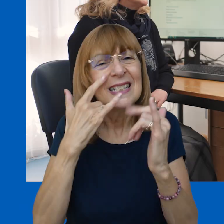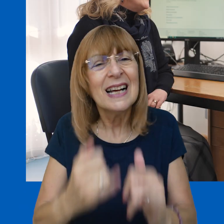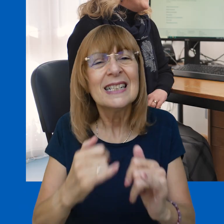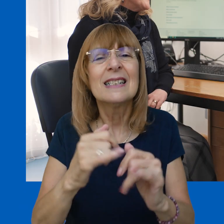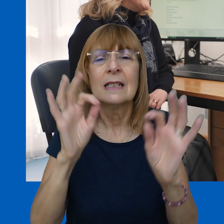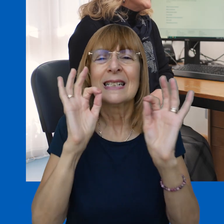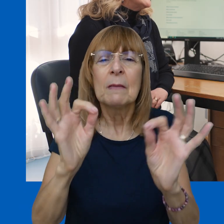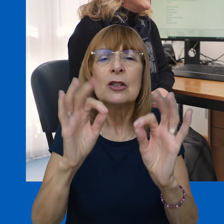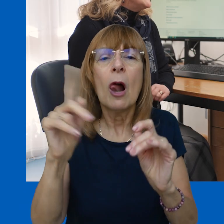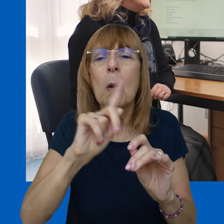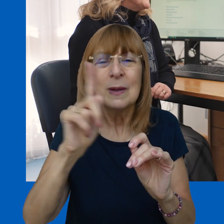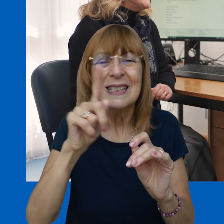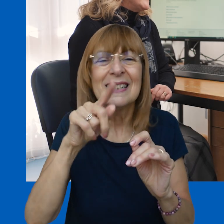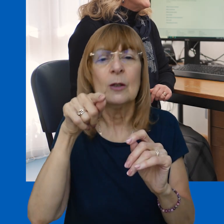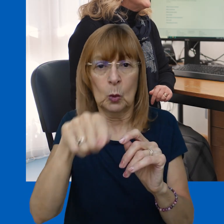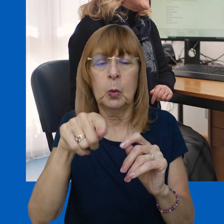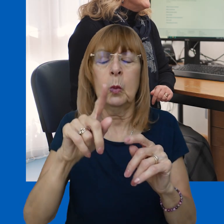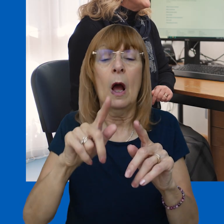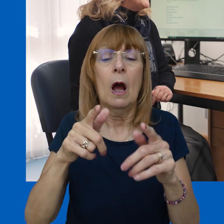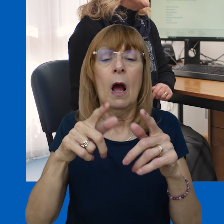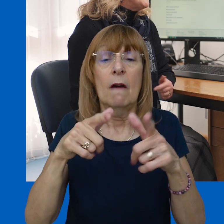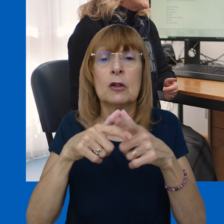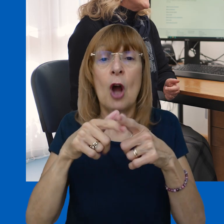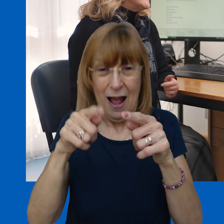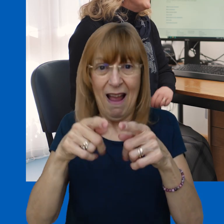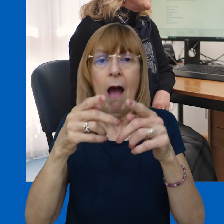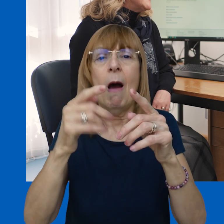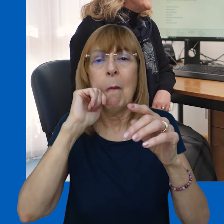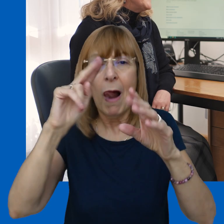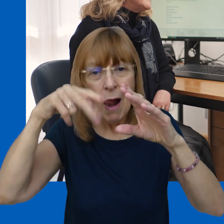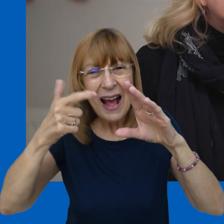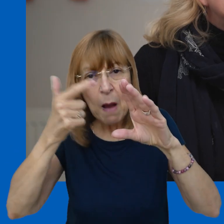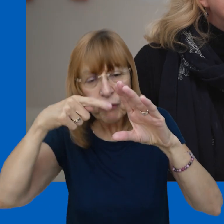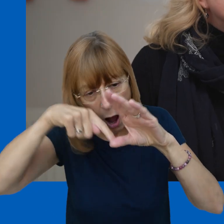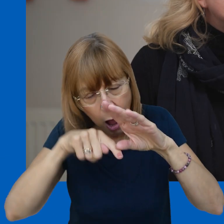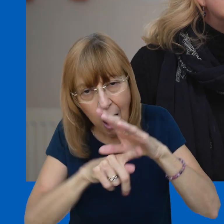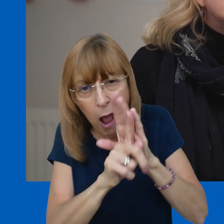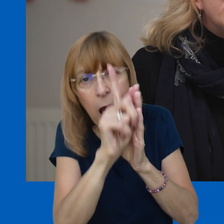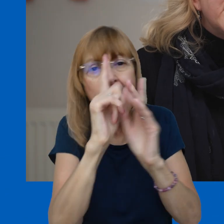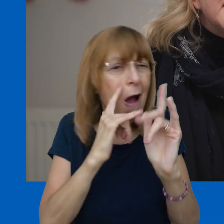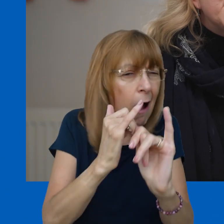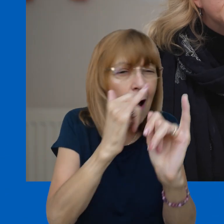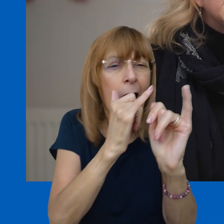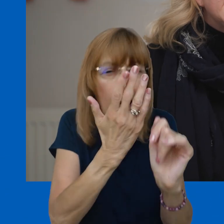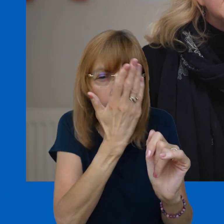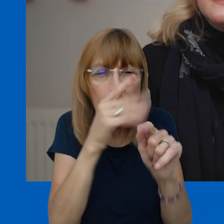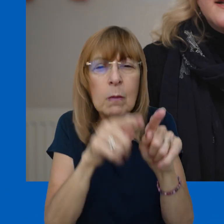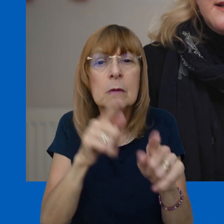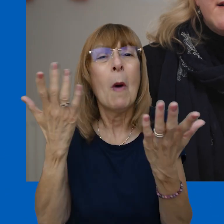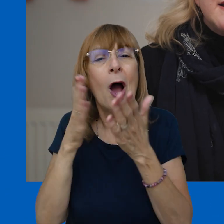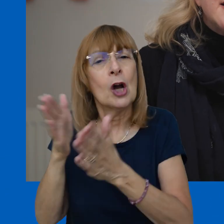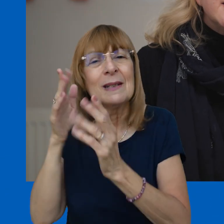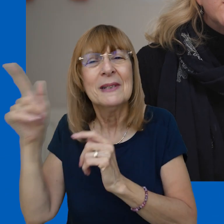look. Colposcopy is a closer look at the cervical cells by a specialist in the hospital. If the screening does not find abnormal cells,